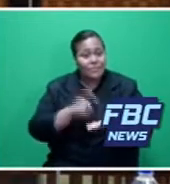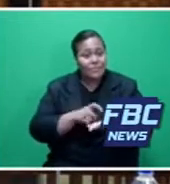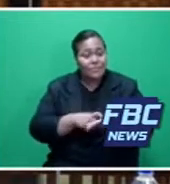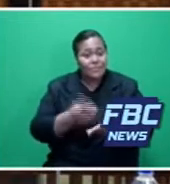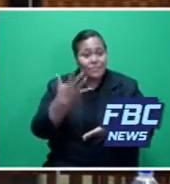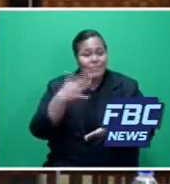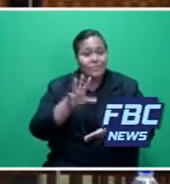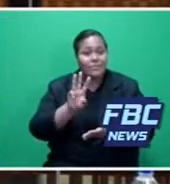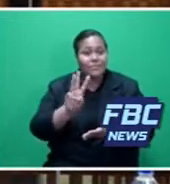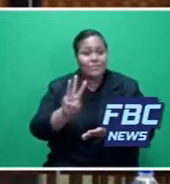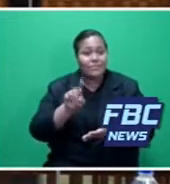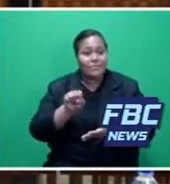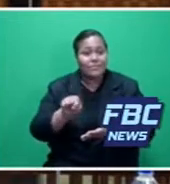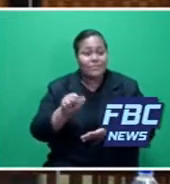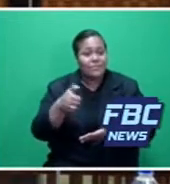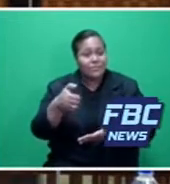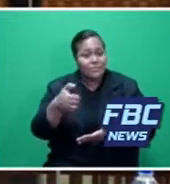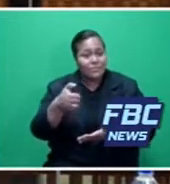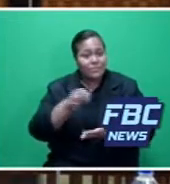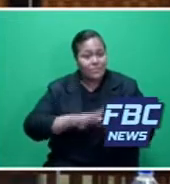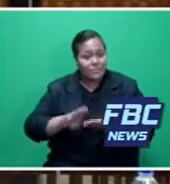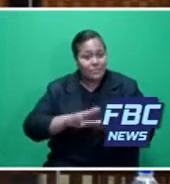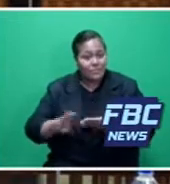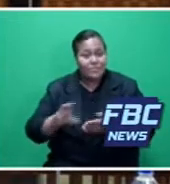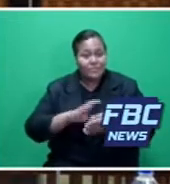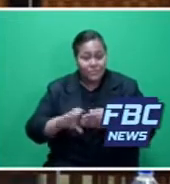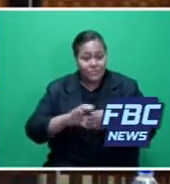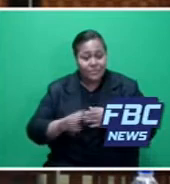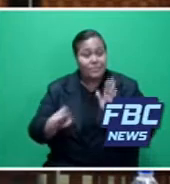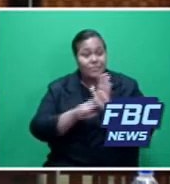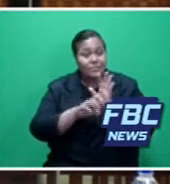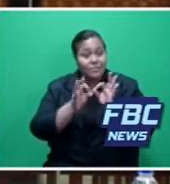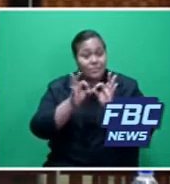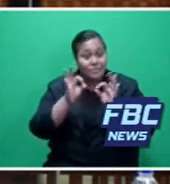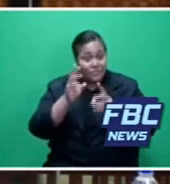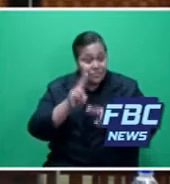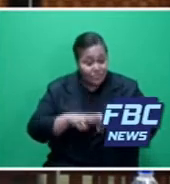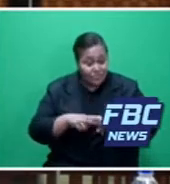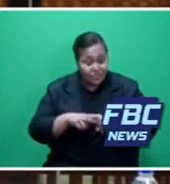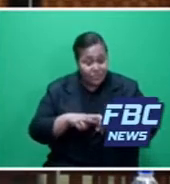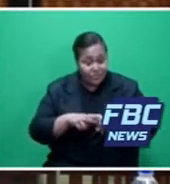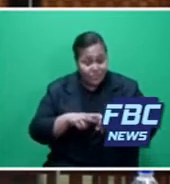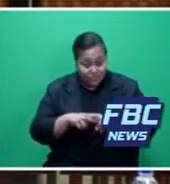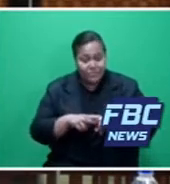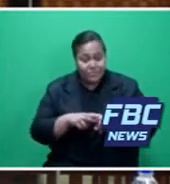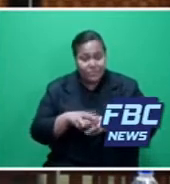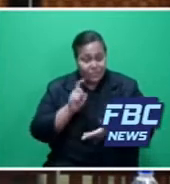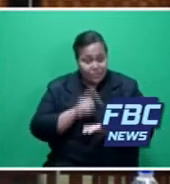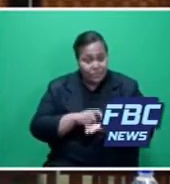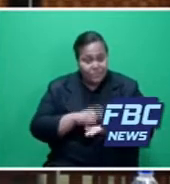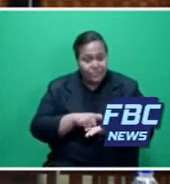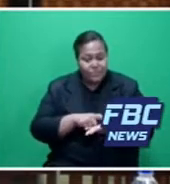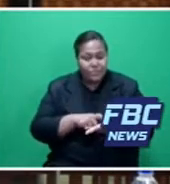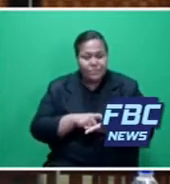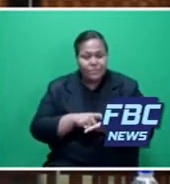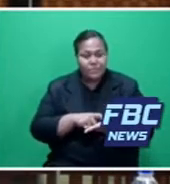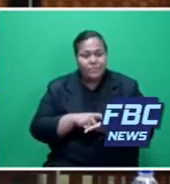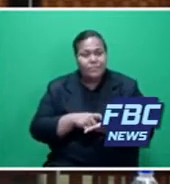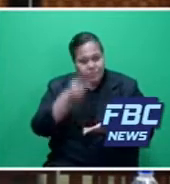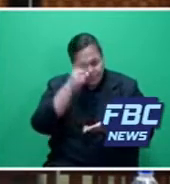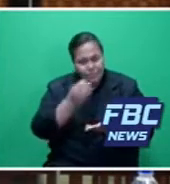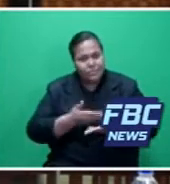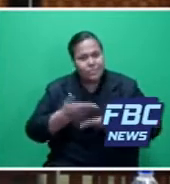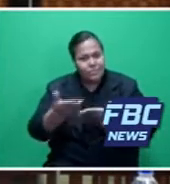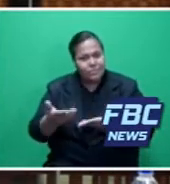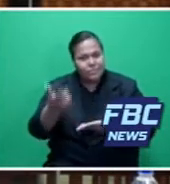$53.6 million. The Reserve Bank of Fiji, through the Export Finance Facility loan, will lend